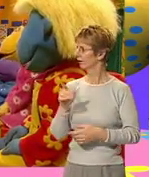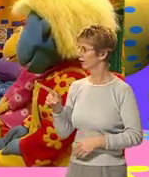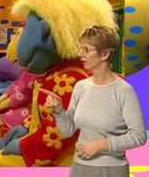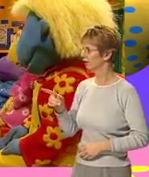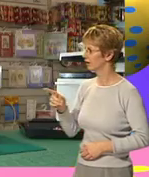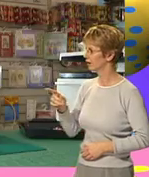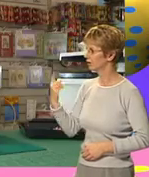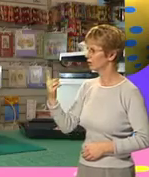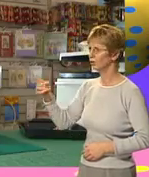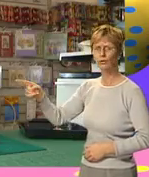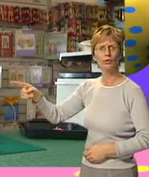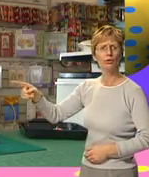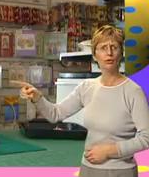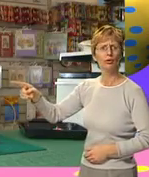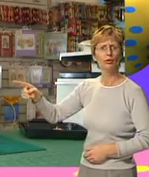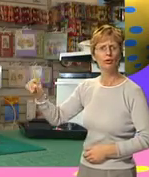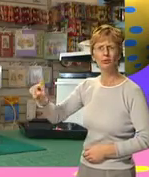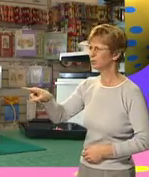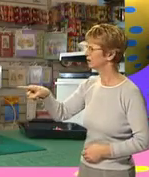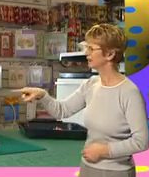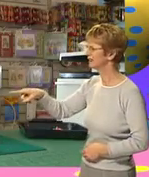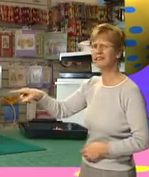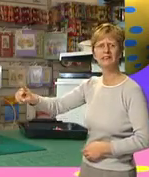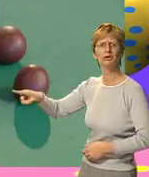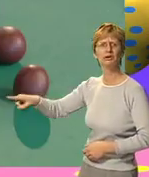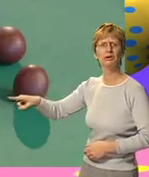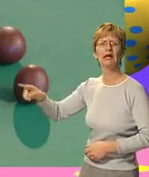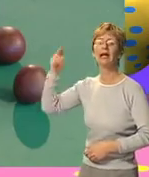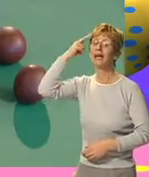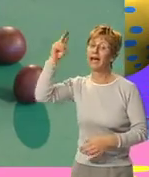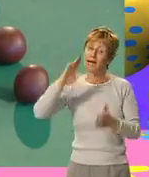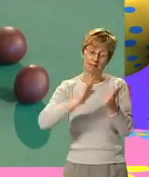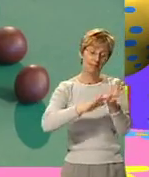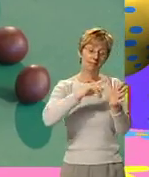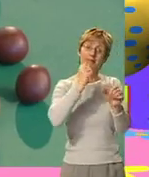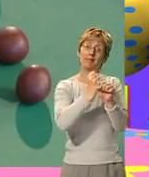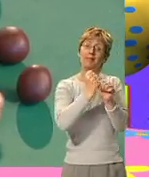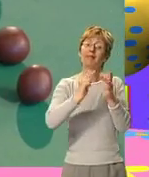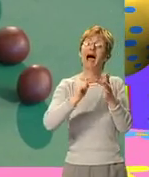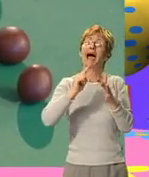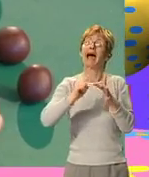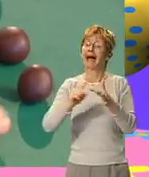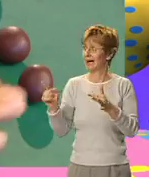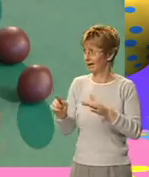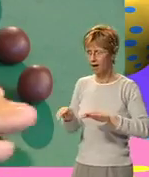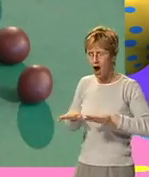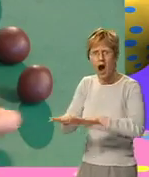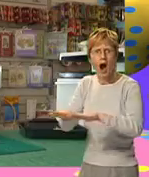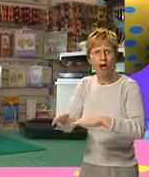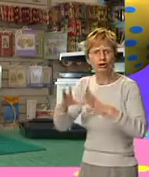Oh, who's that? And what are those? Her name's Maggie. And she's rolling out some